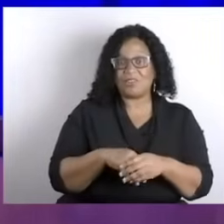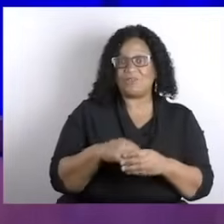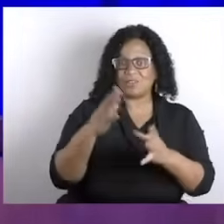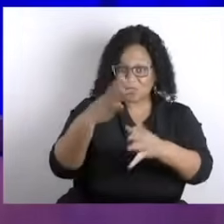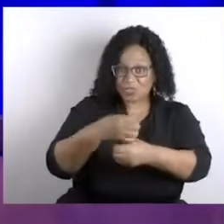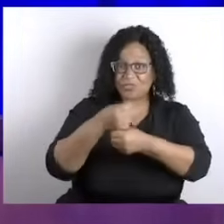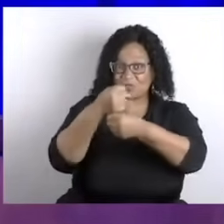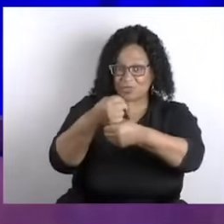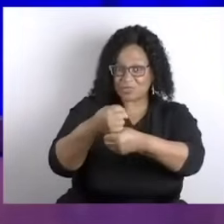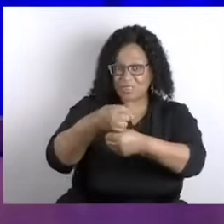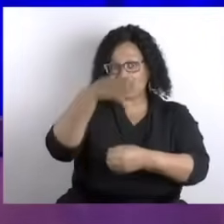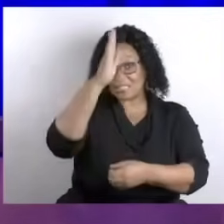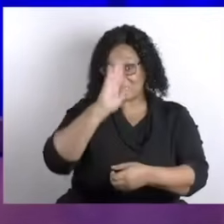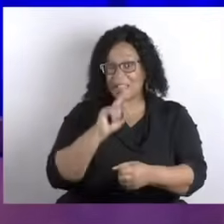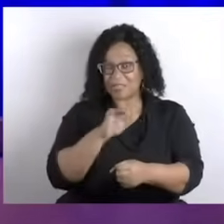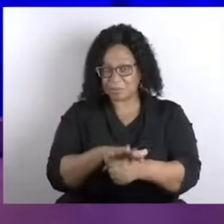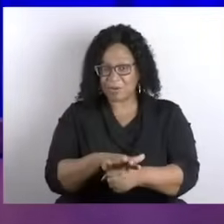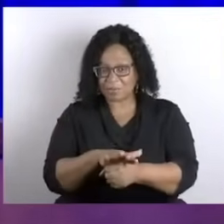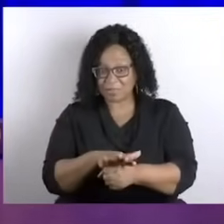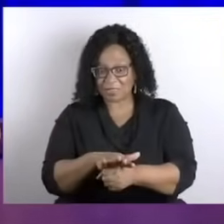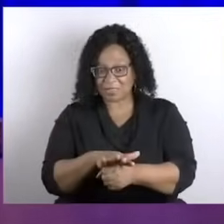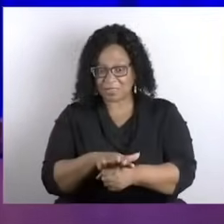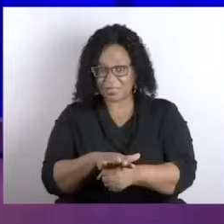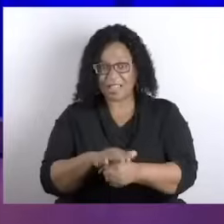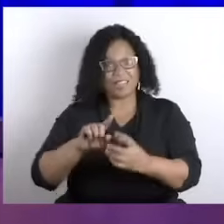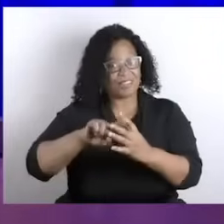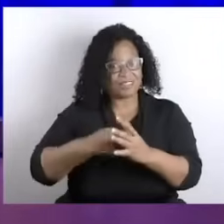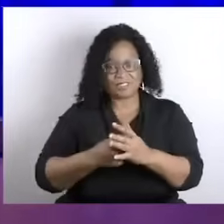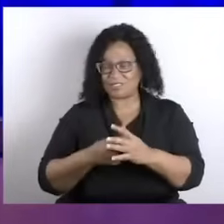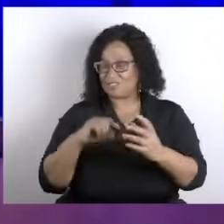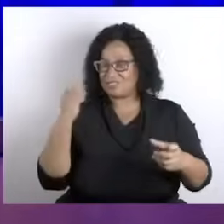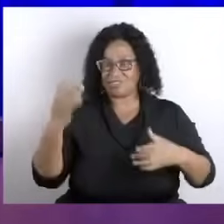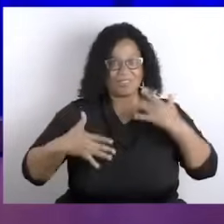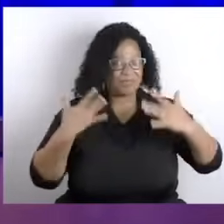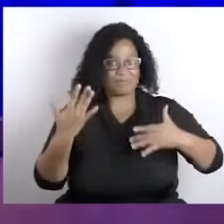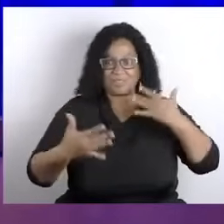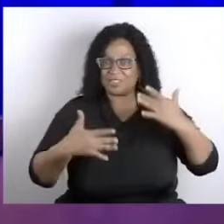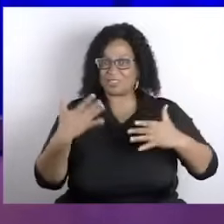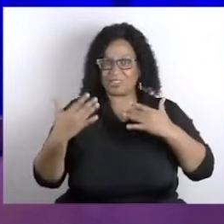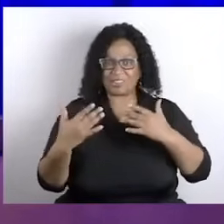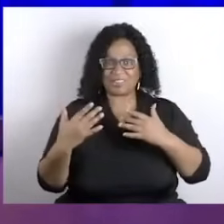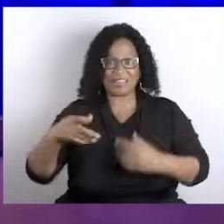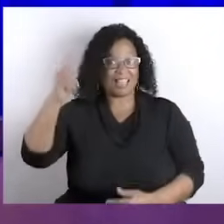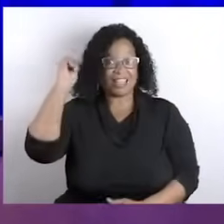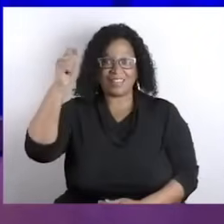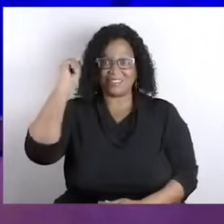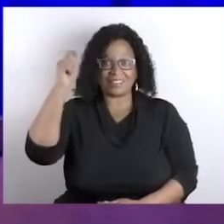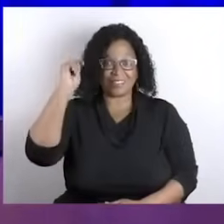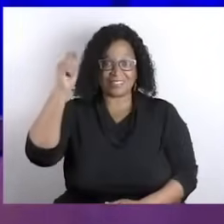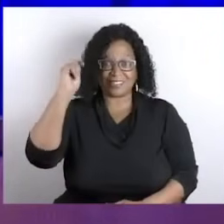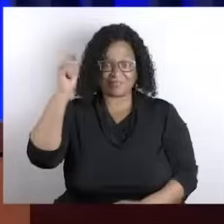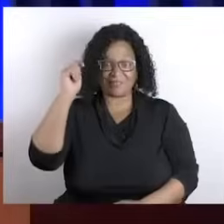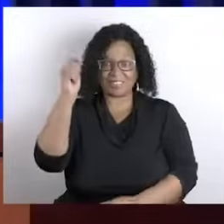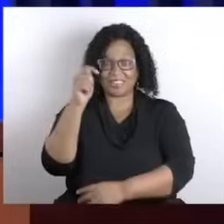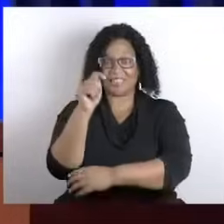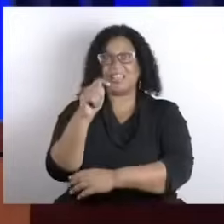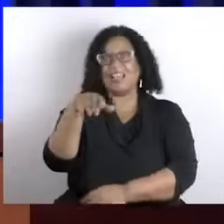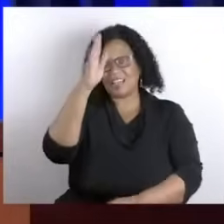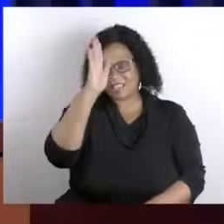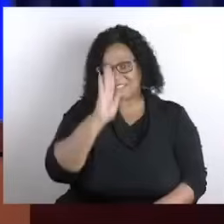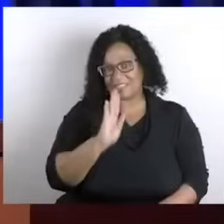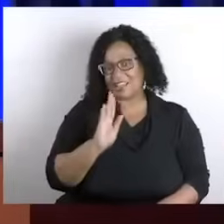promises of God, I need you to rejoice right there in your living room and begin to testify that God keeps